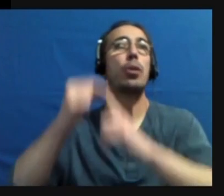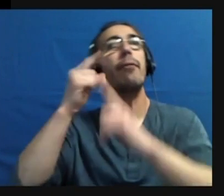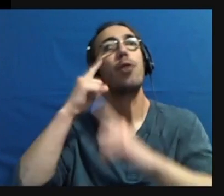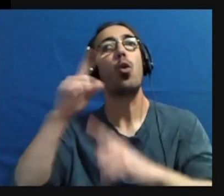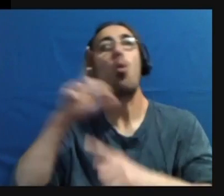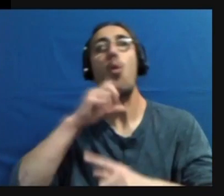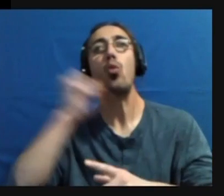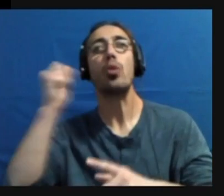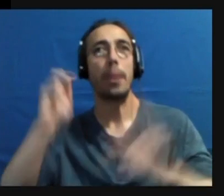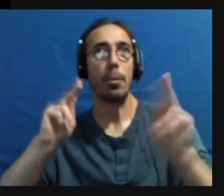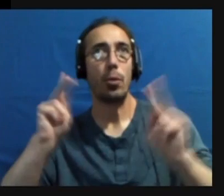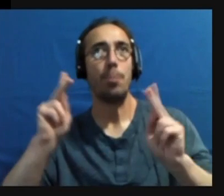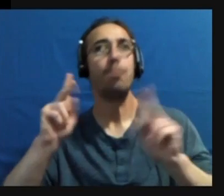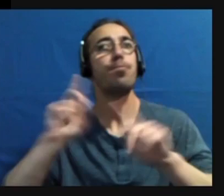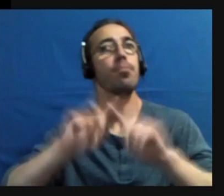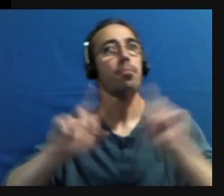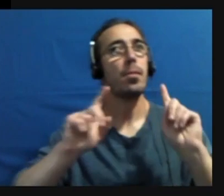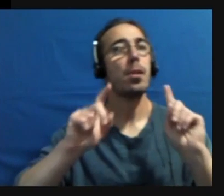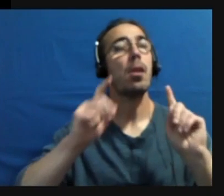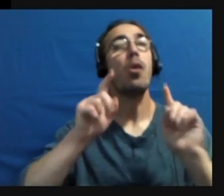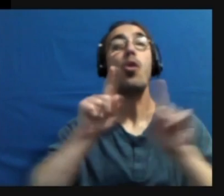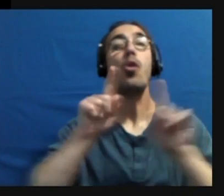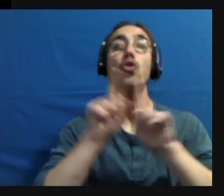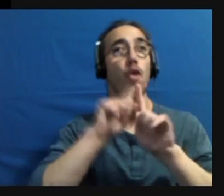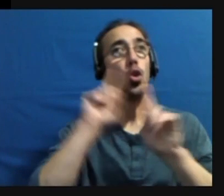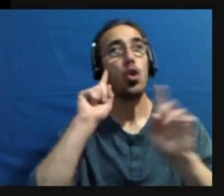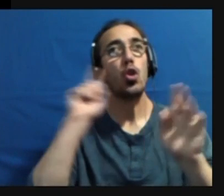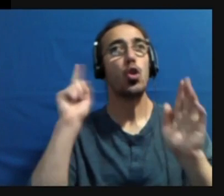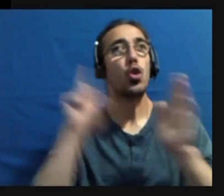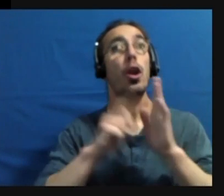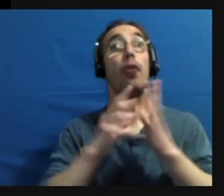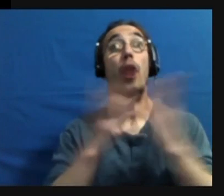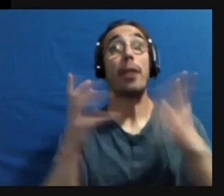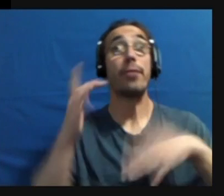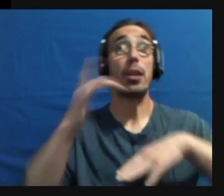but you may also seek out a lot of touch.